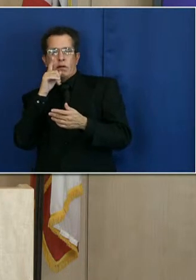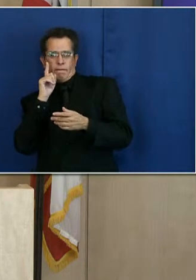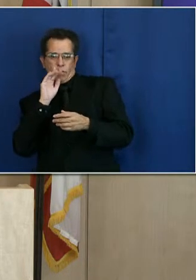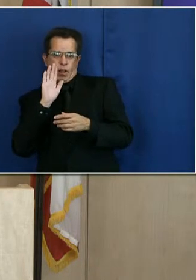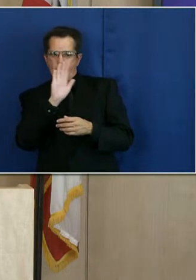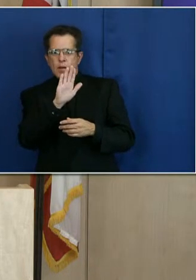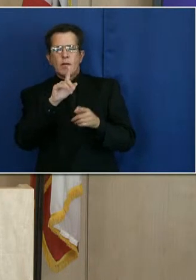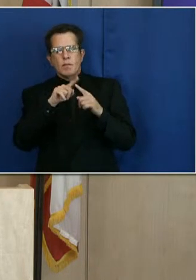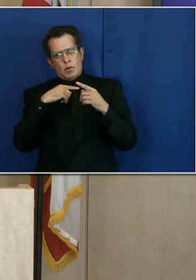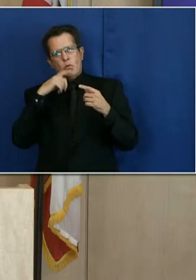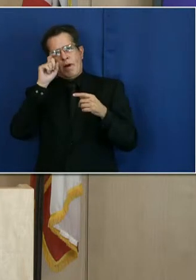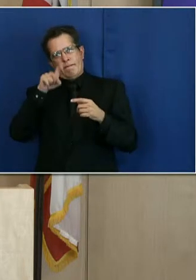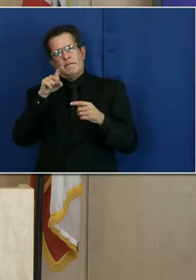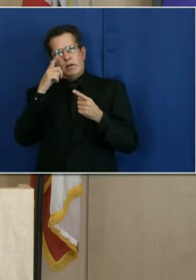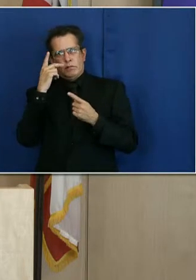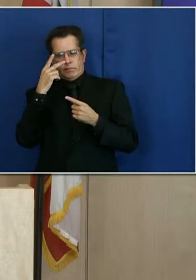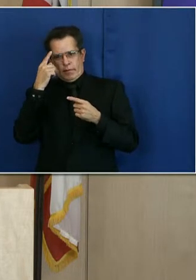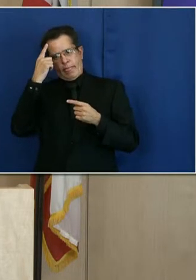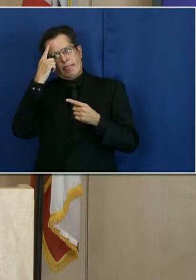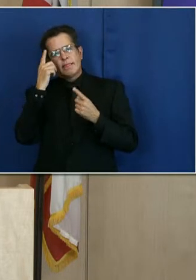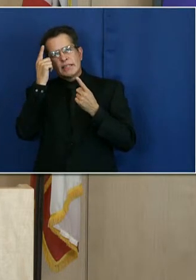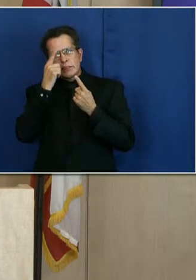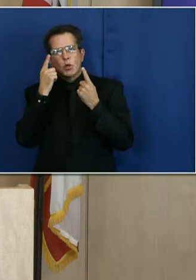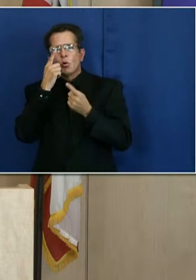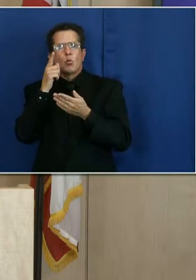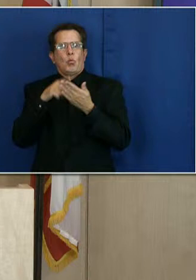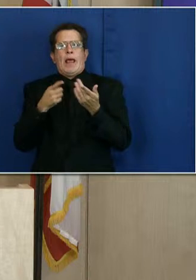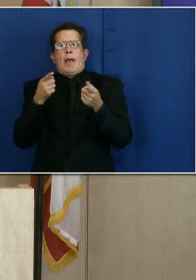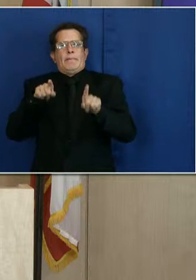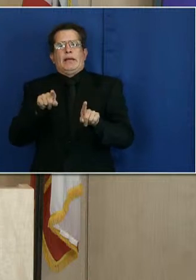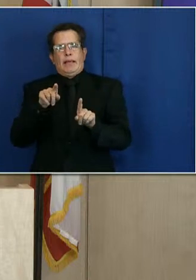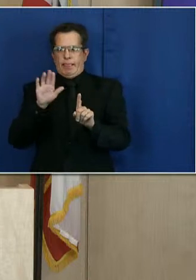for consideration of the situation.